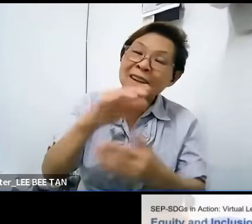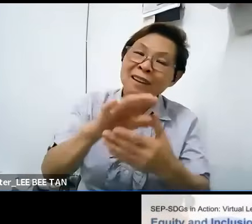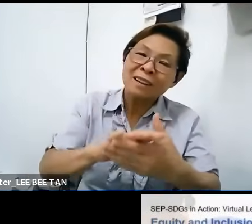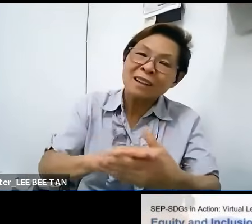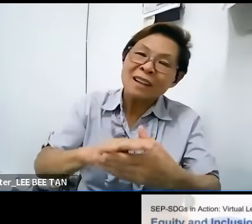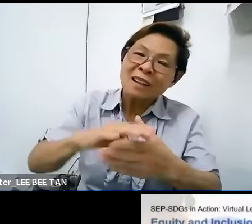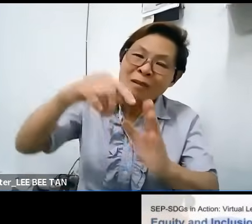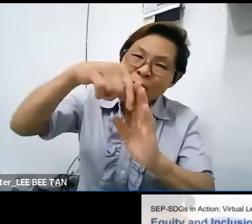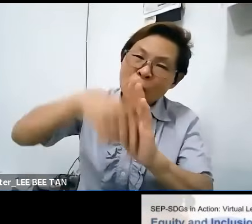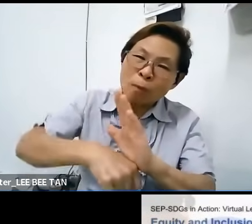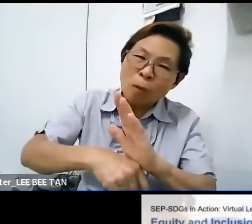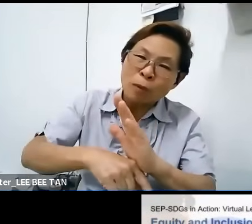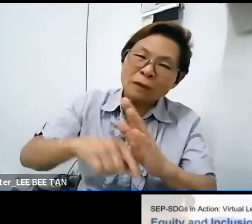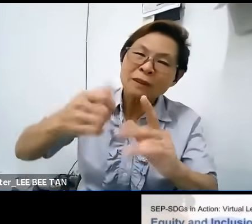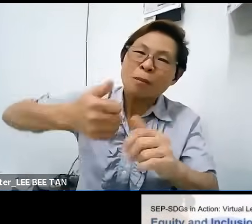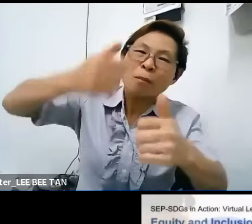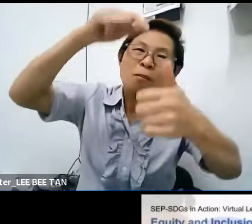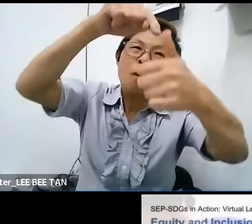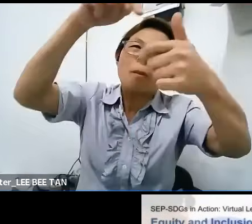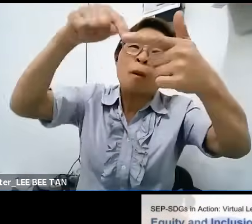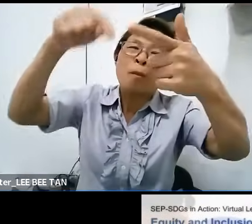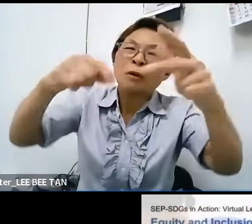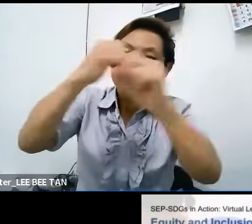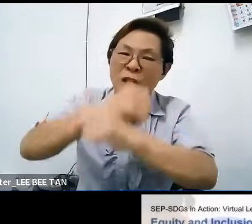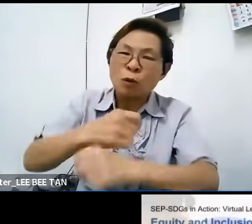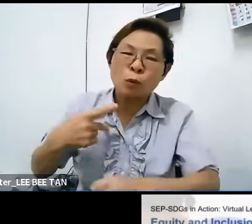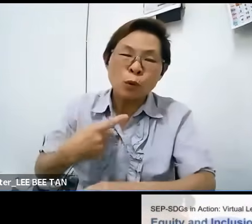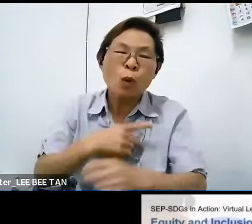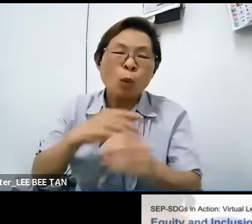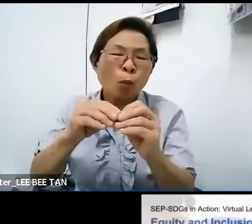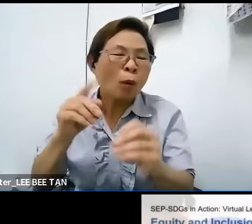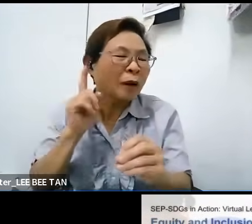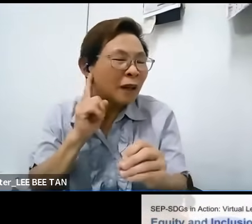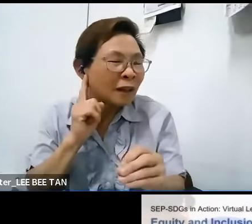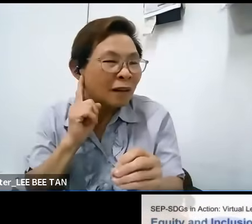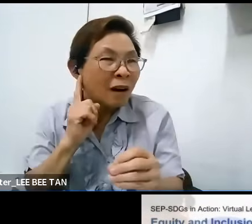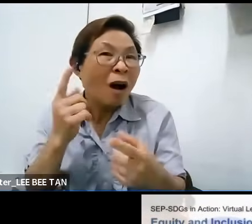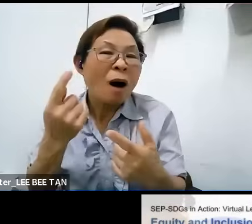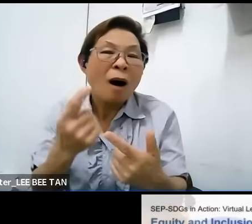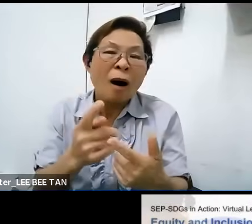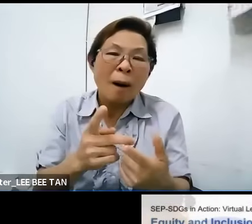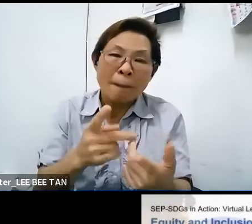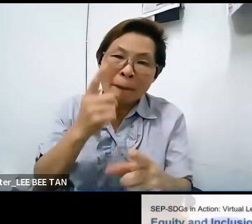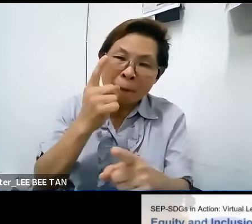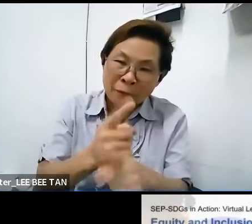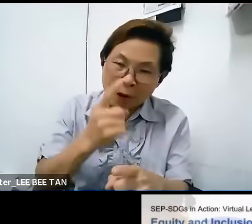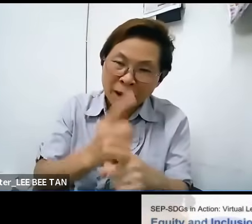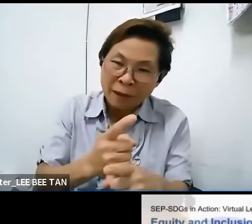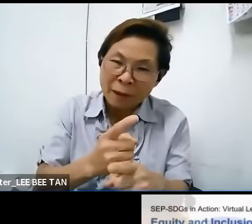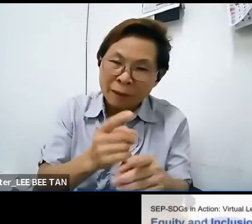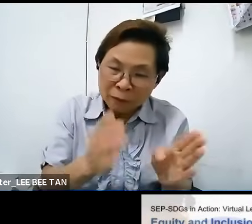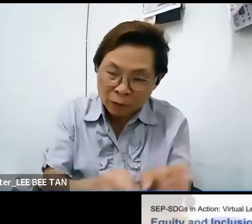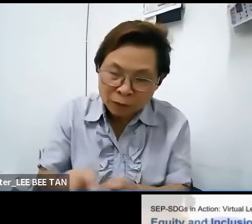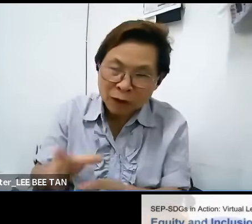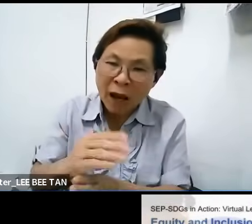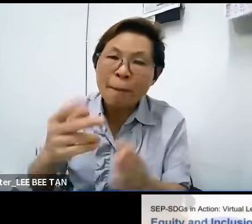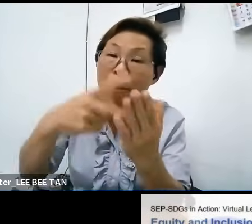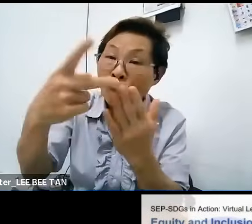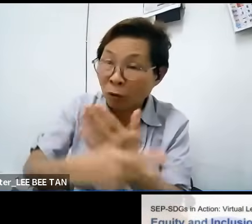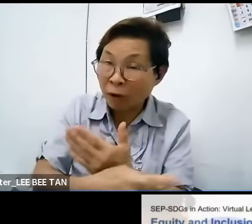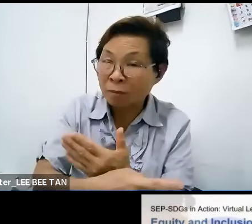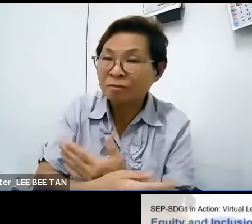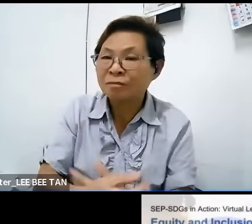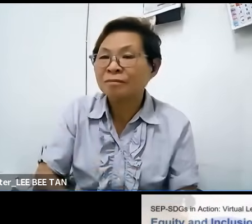challenges. We would like to hear more from you on the sharing of practical strategies and initiatives. With that, I shall hand over the